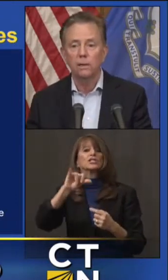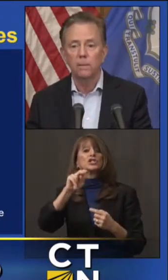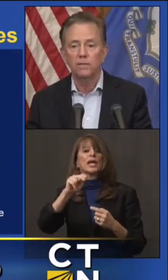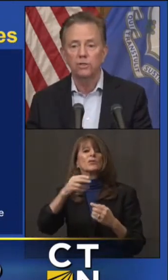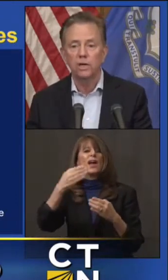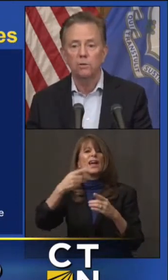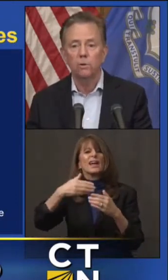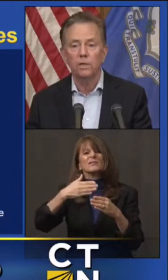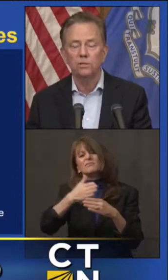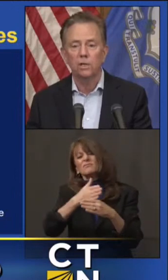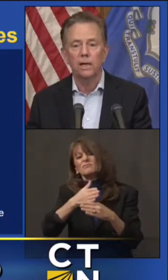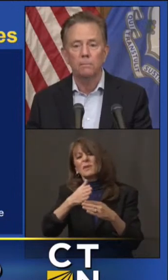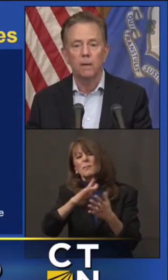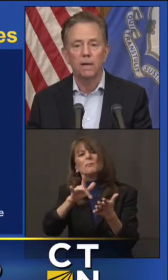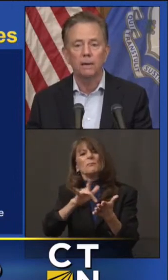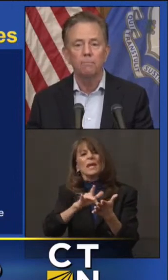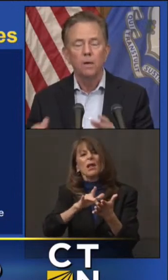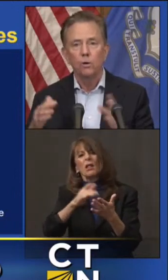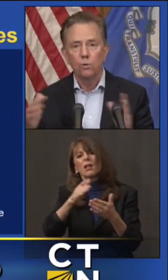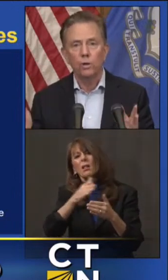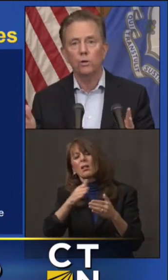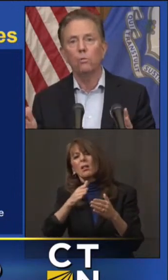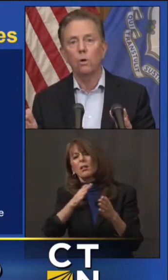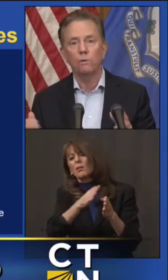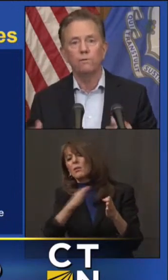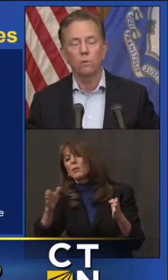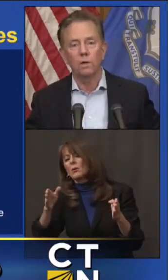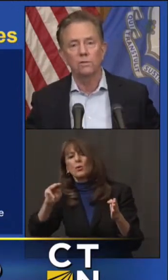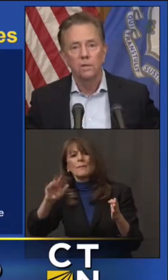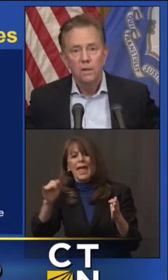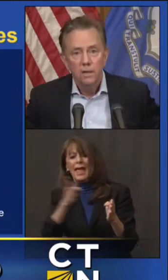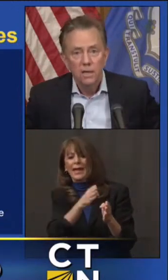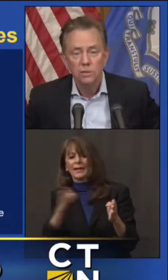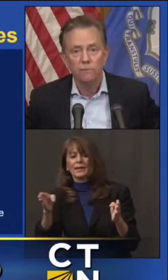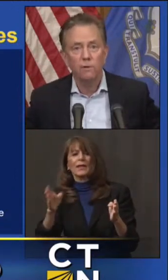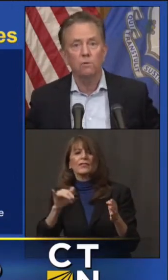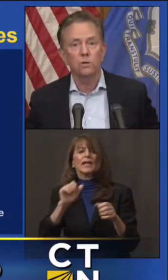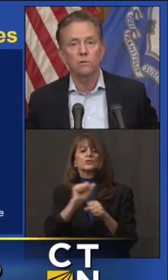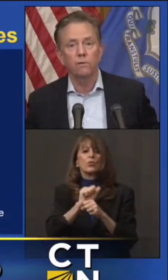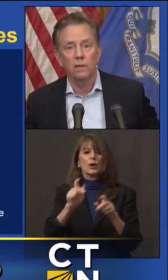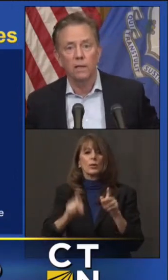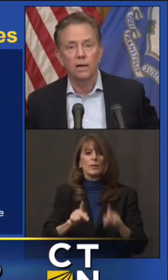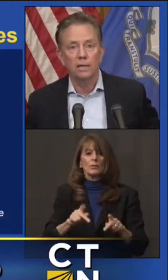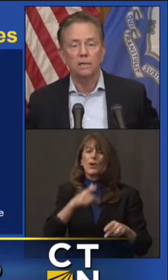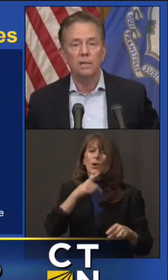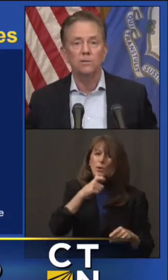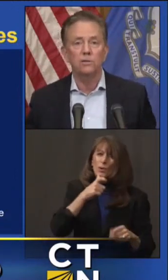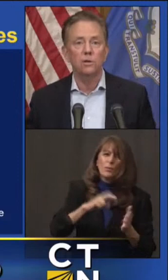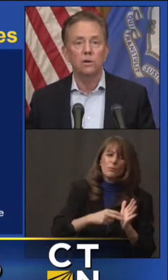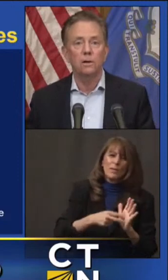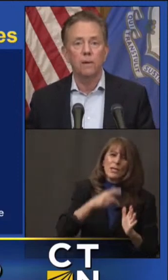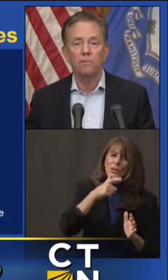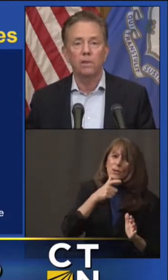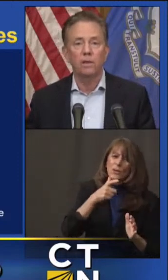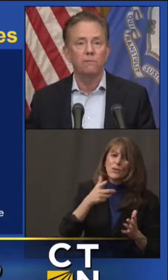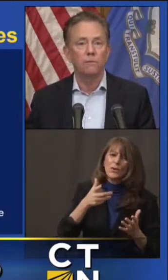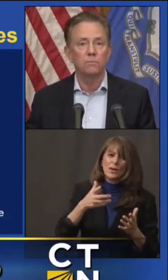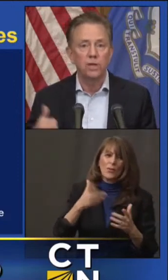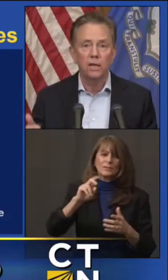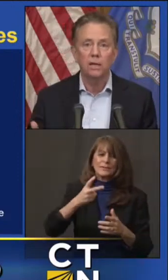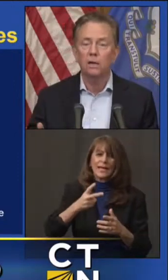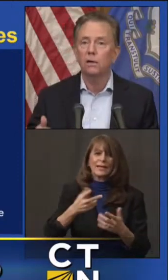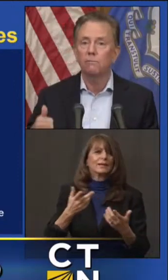really mid-January to late May. Critical workforce. These are folks on the front line. These are everything